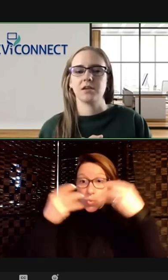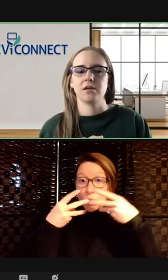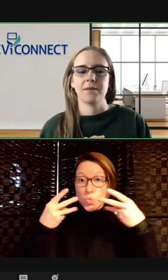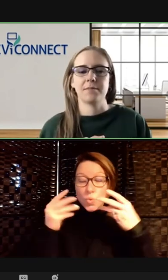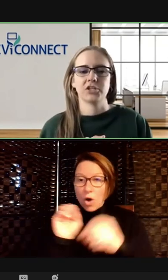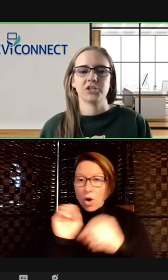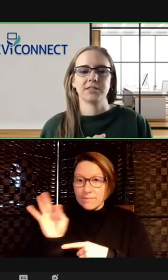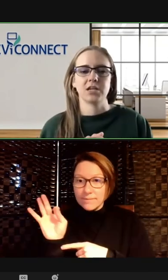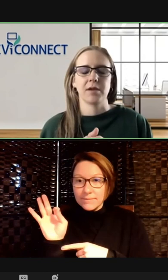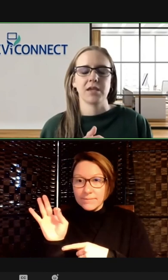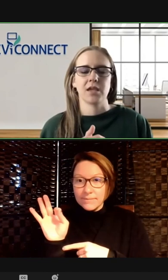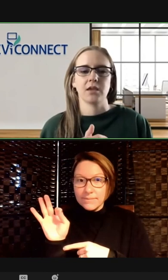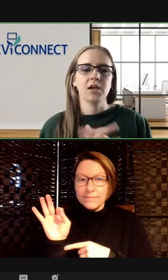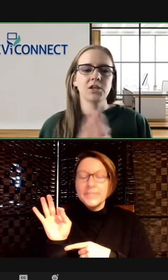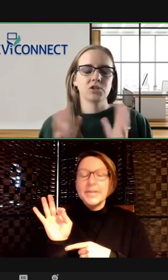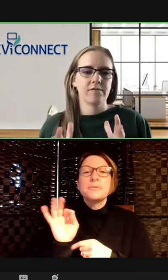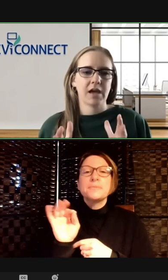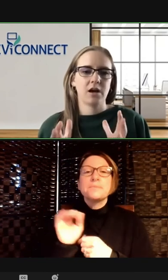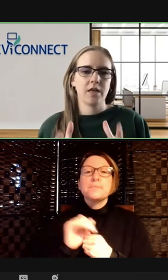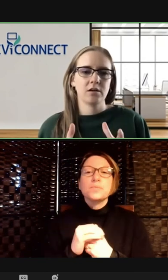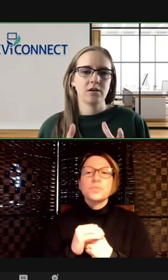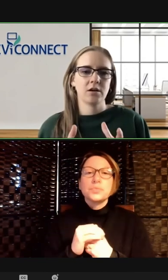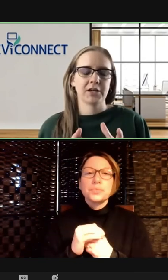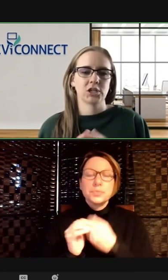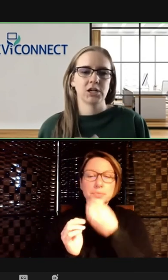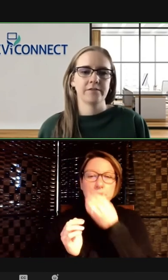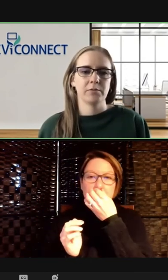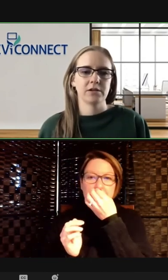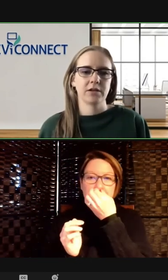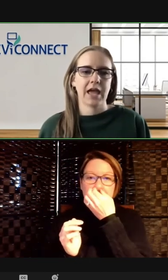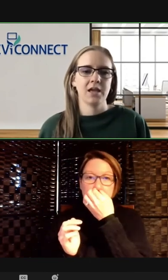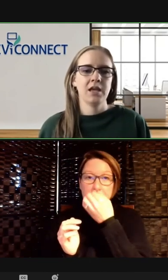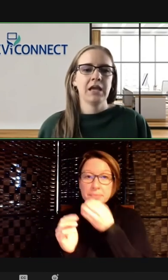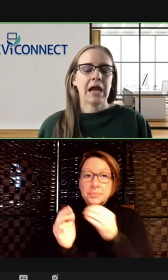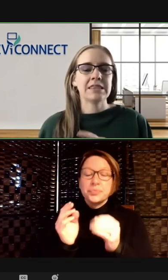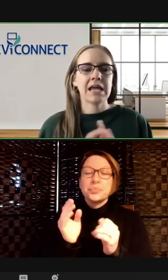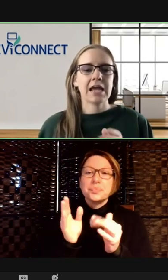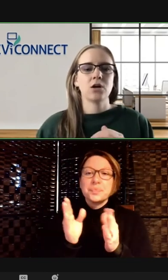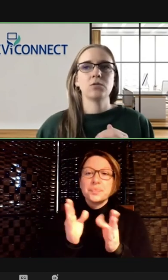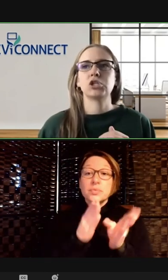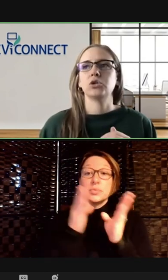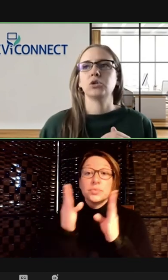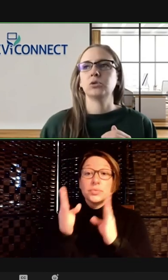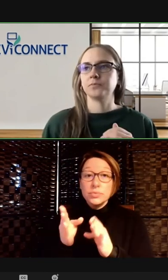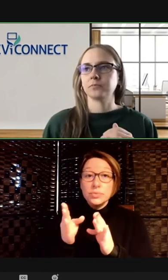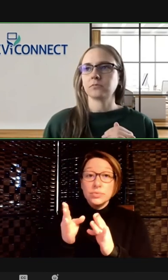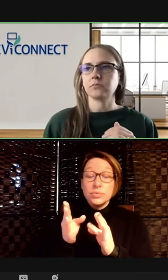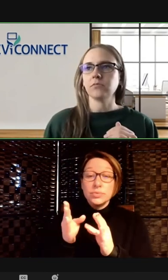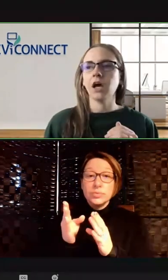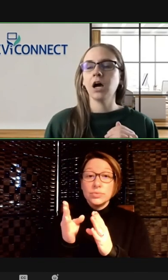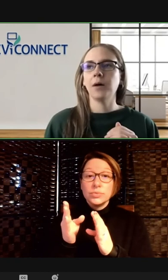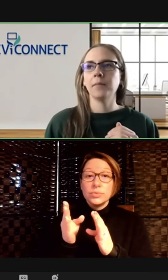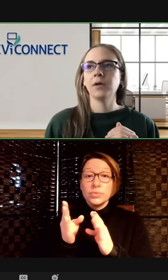the accommodations that you're making. So now I've got a picture of a real cat. And then I go